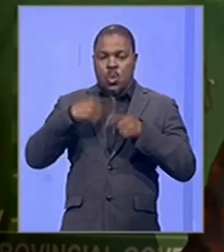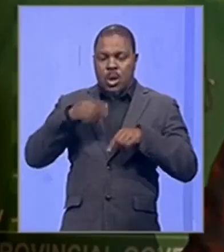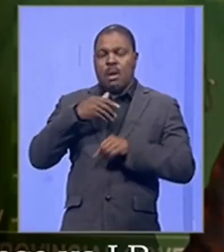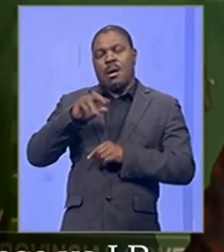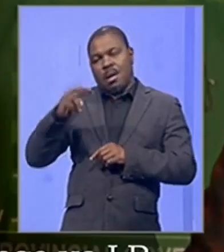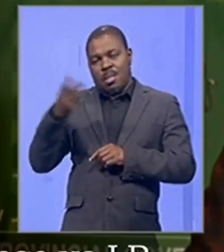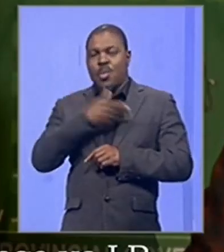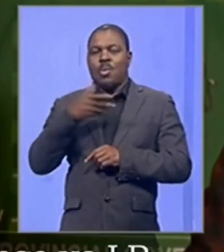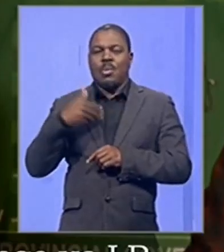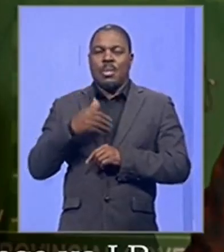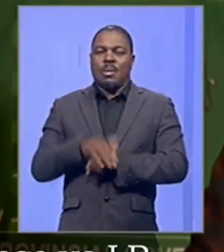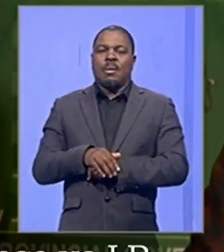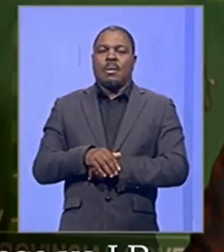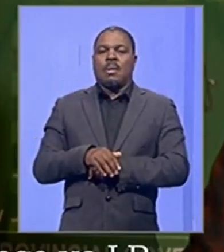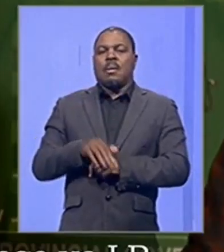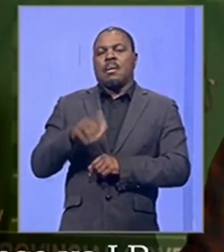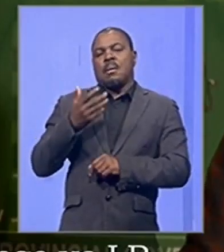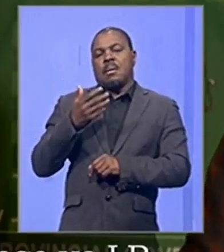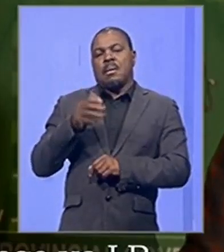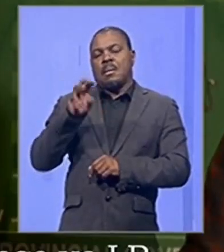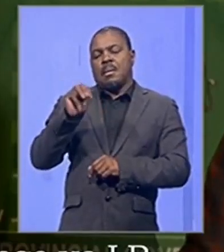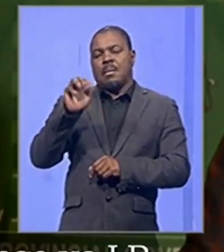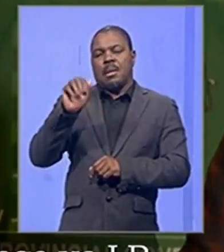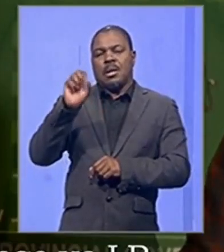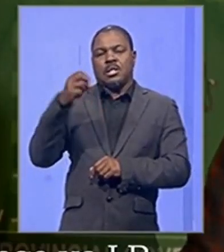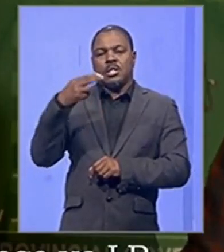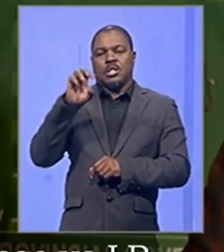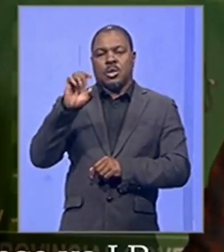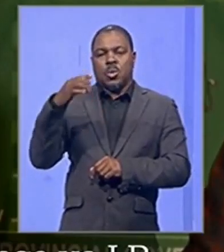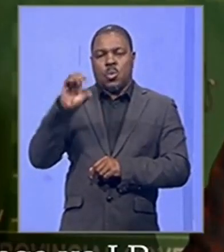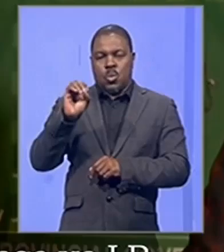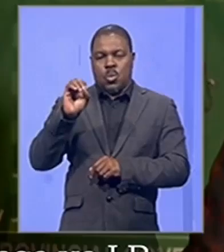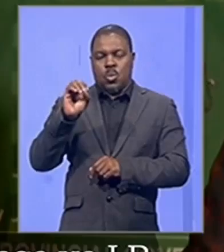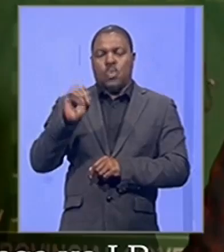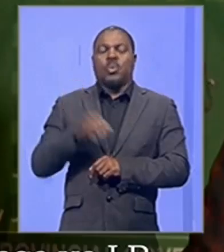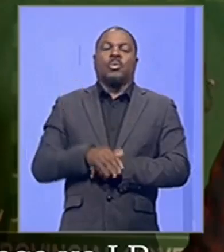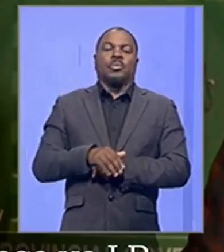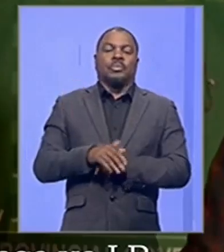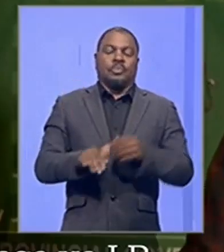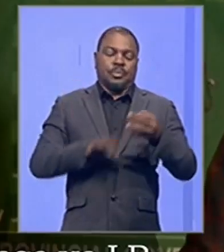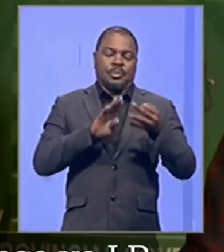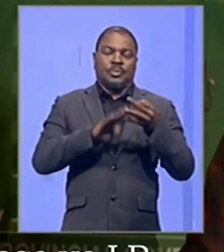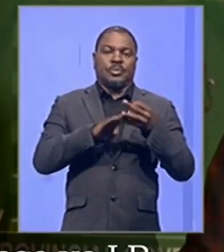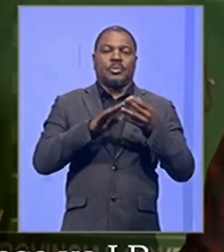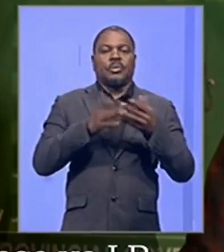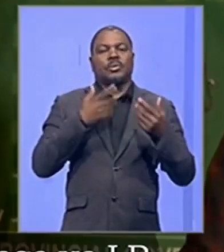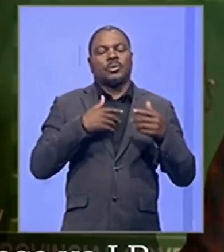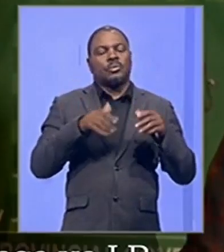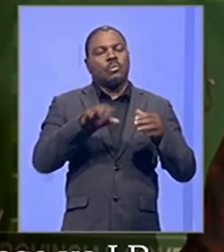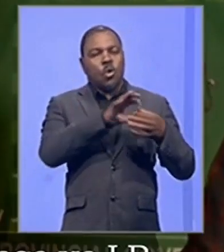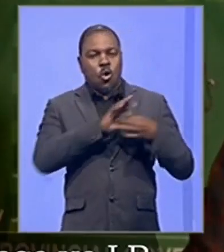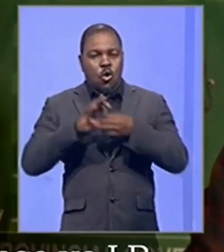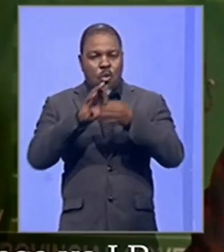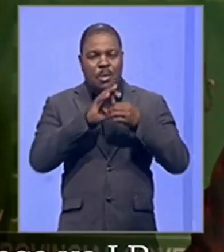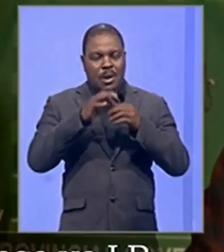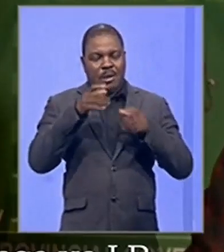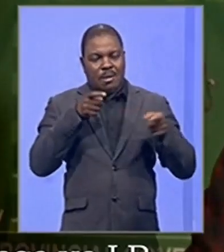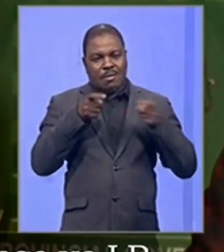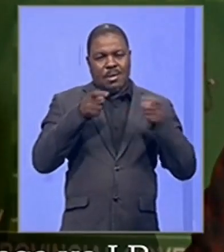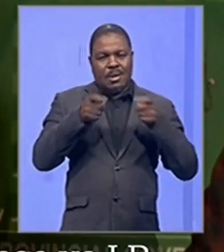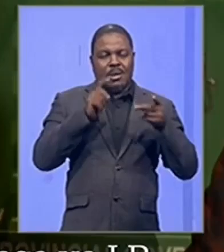woman, Ms. Mashiho Dieketseng Masesi. The Department of Cooperative Governance, Human Settlement